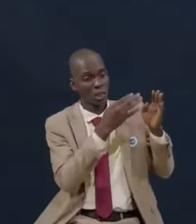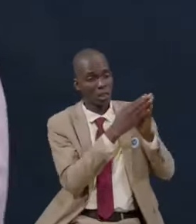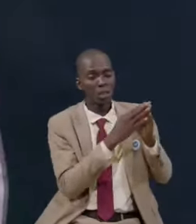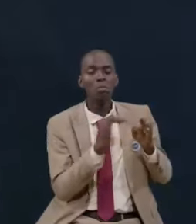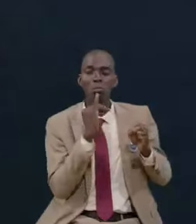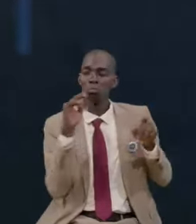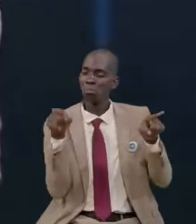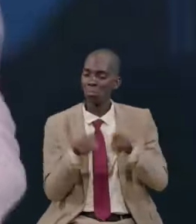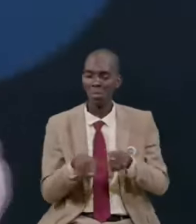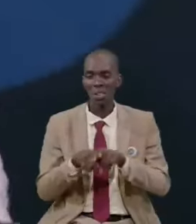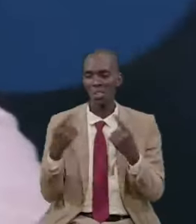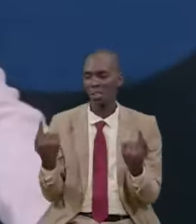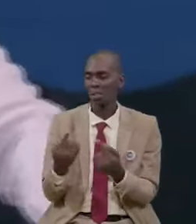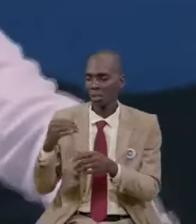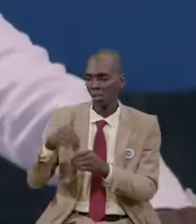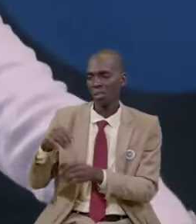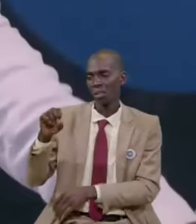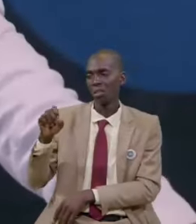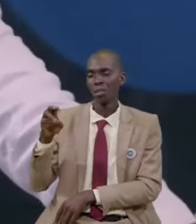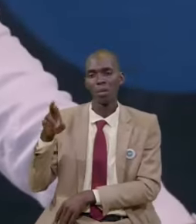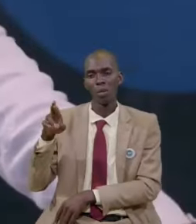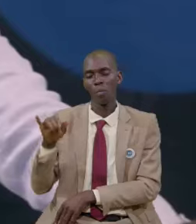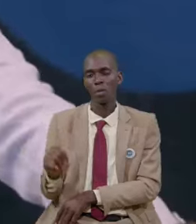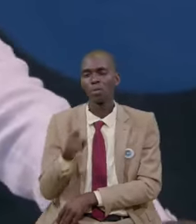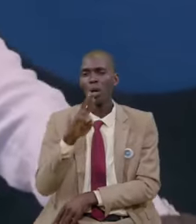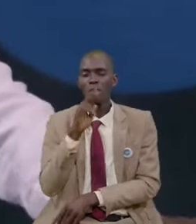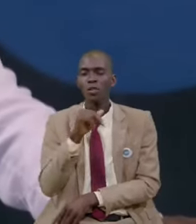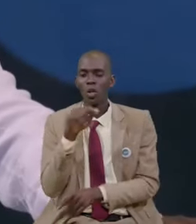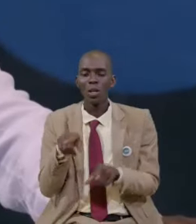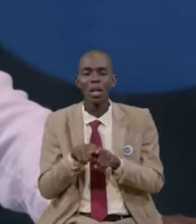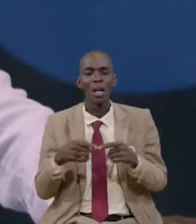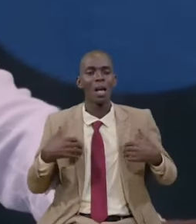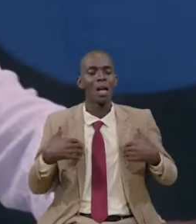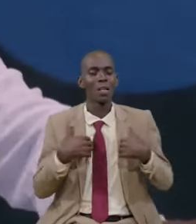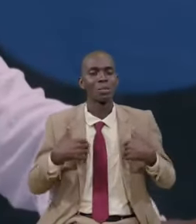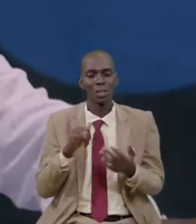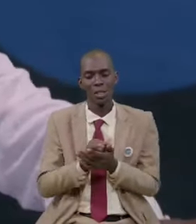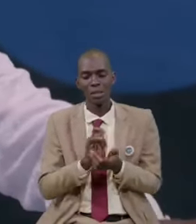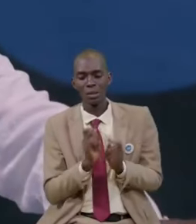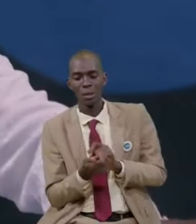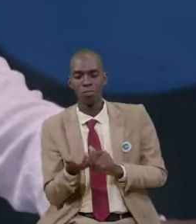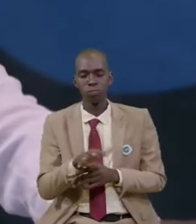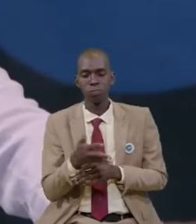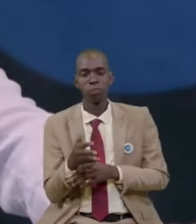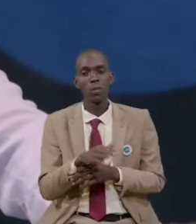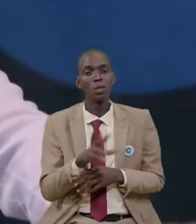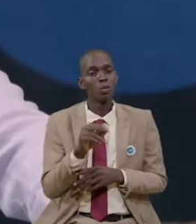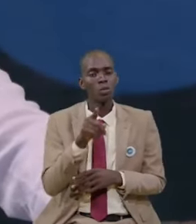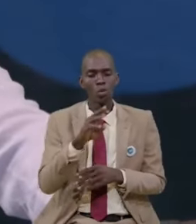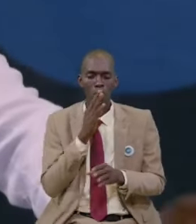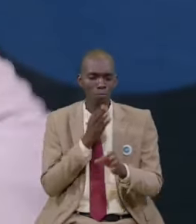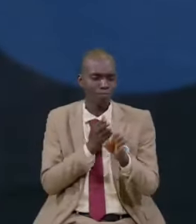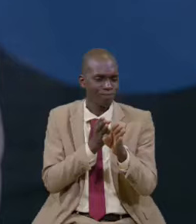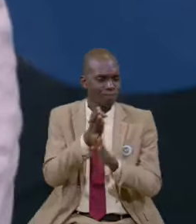like this, like this. But you're straightforward, you're forthright, you stand for the word of God,